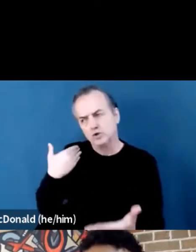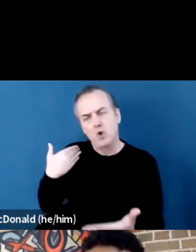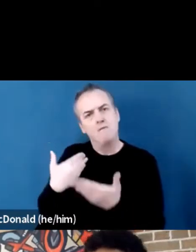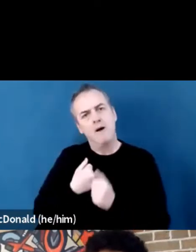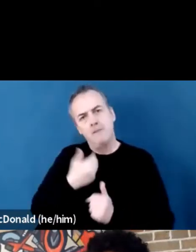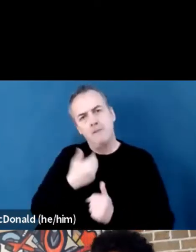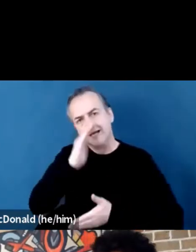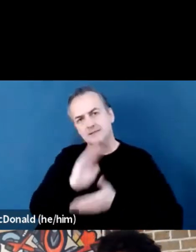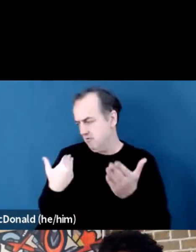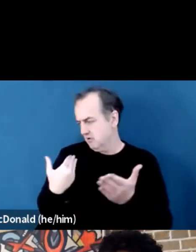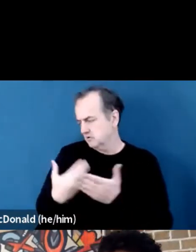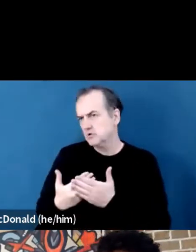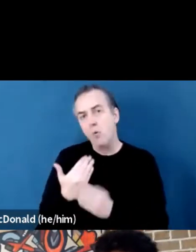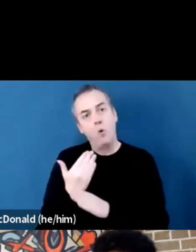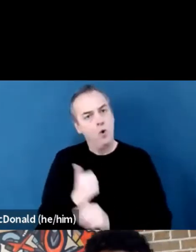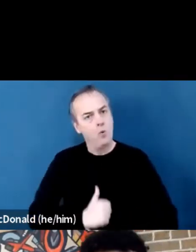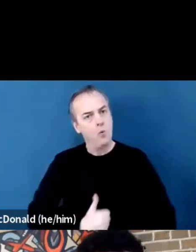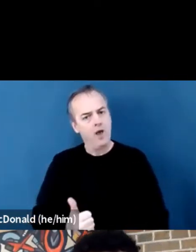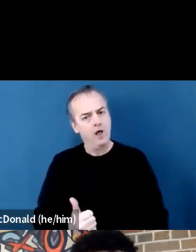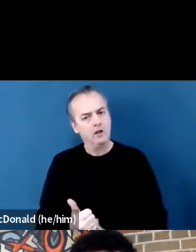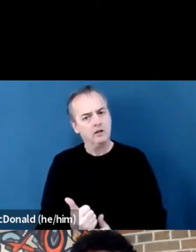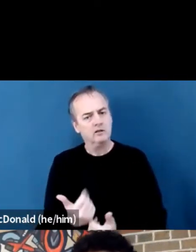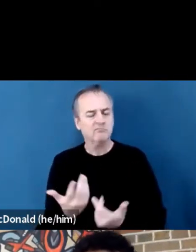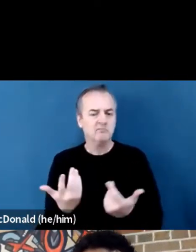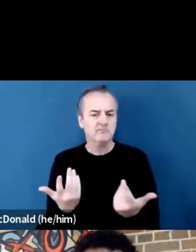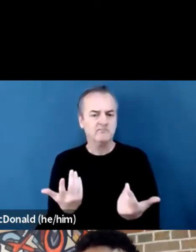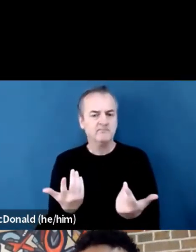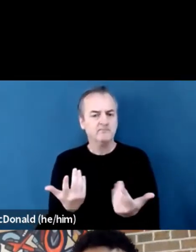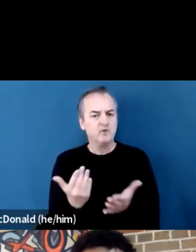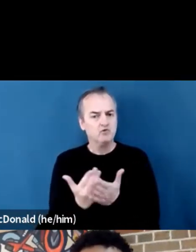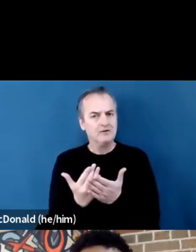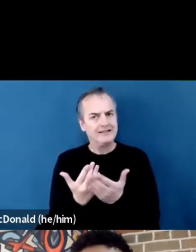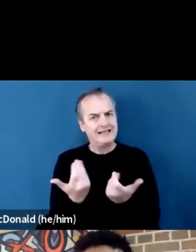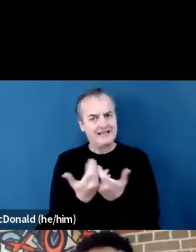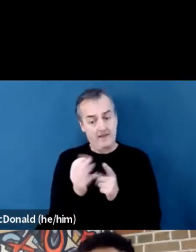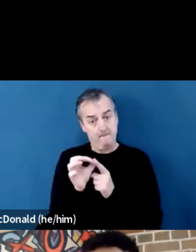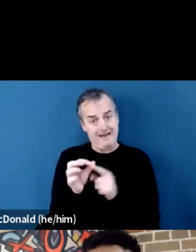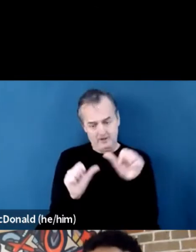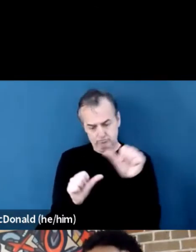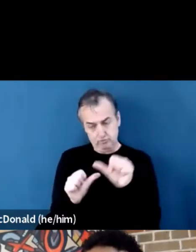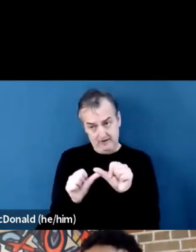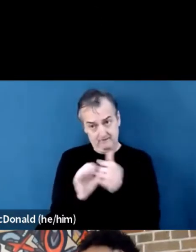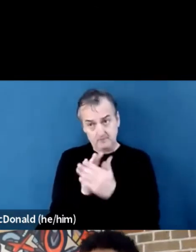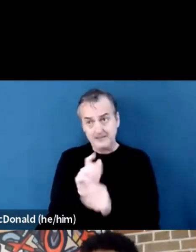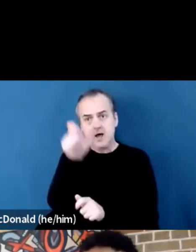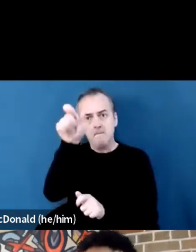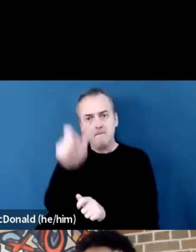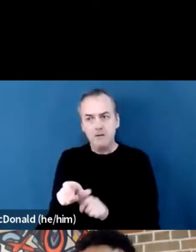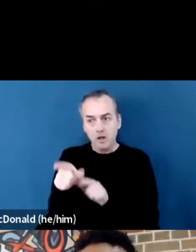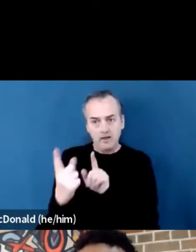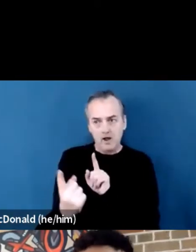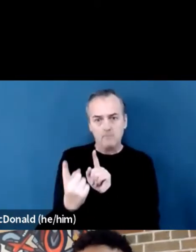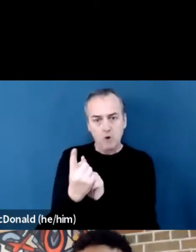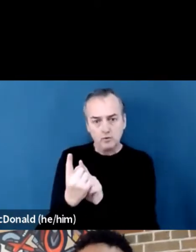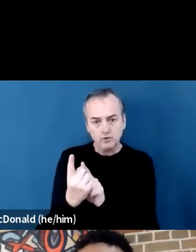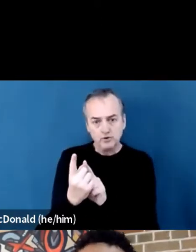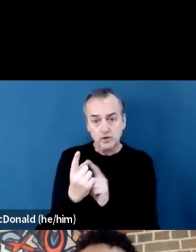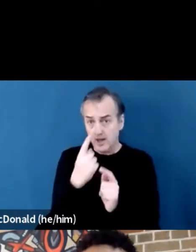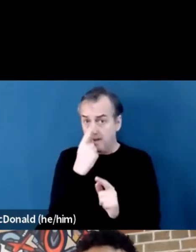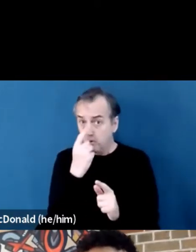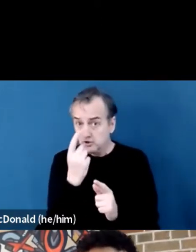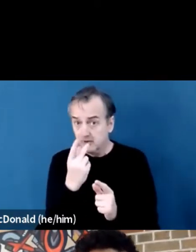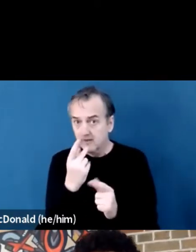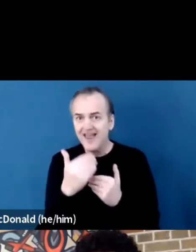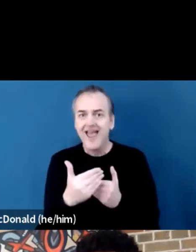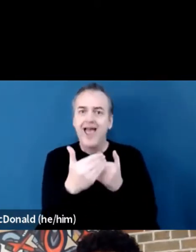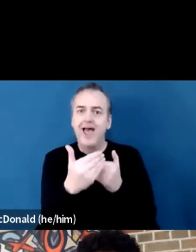journey, which kind of goes into approaching the pitch, speaking to the people directly, and also writing the ep if you get to that